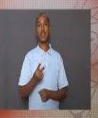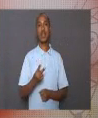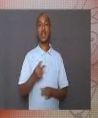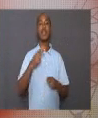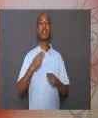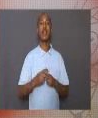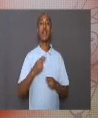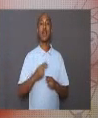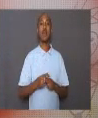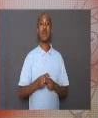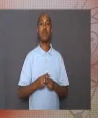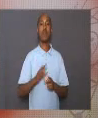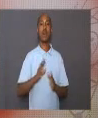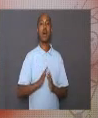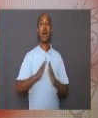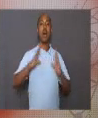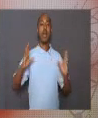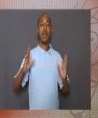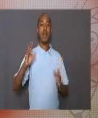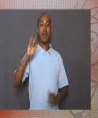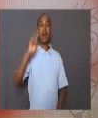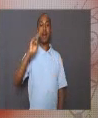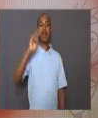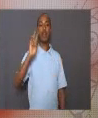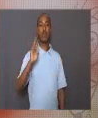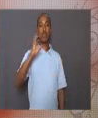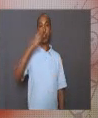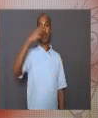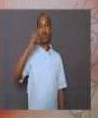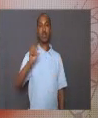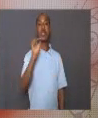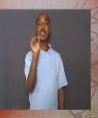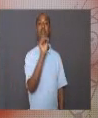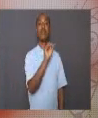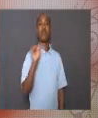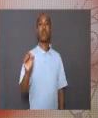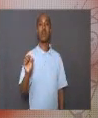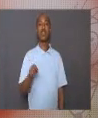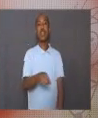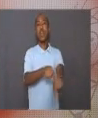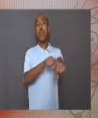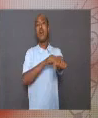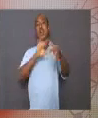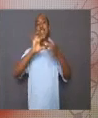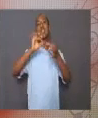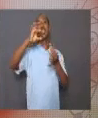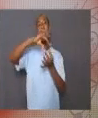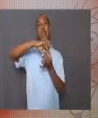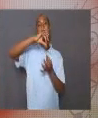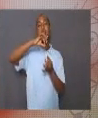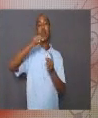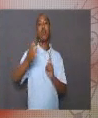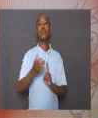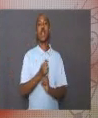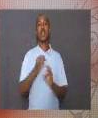the name of higher ketones. Therefore, the longest chain containing